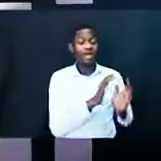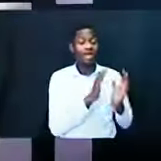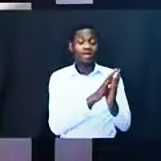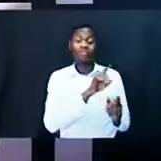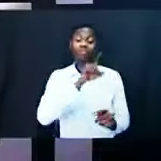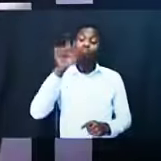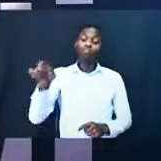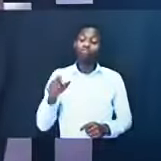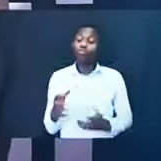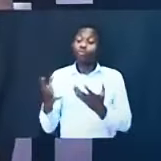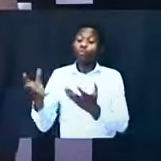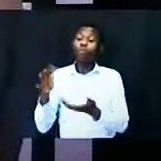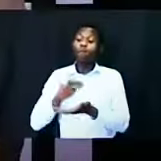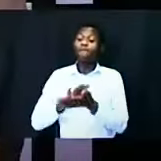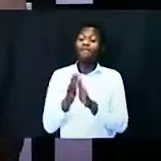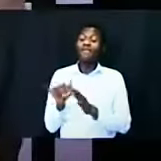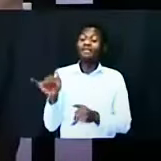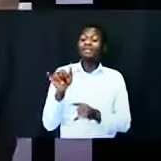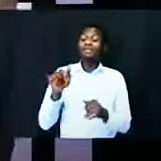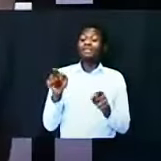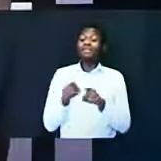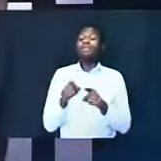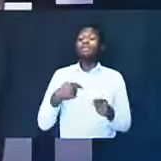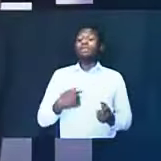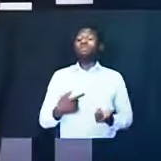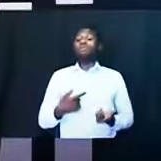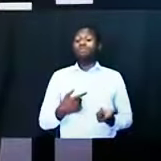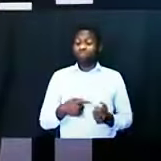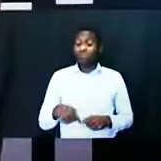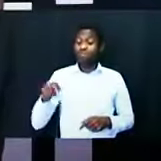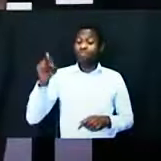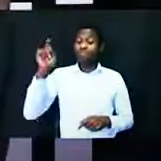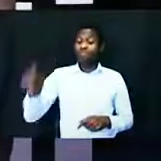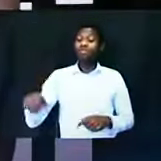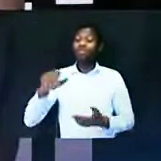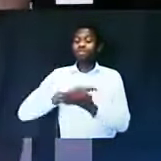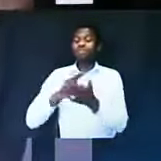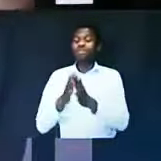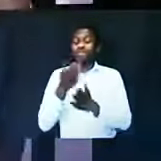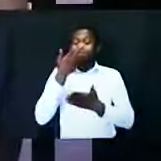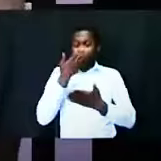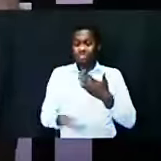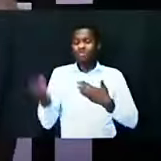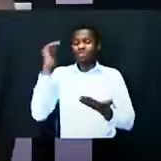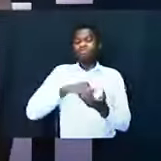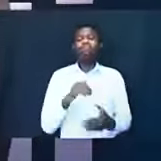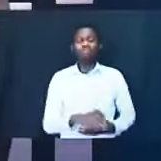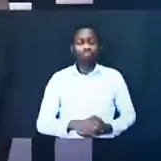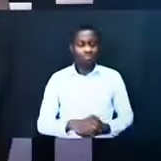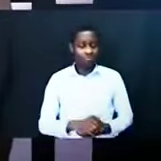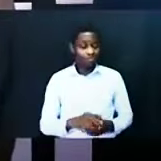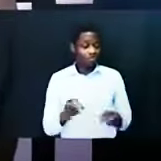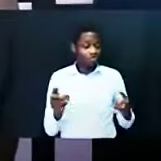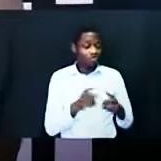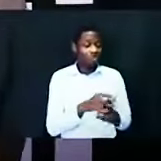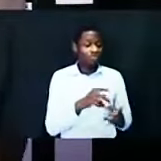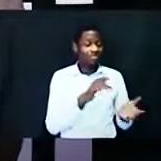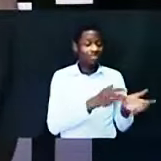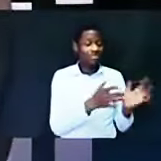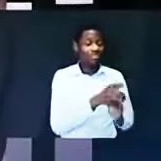you must be born again. He's just trying to tell him the source of that lifestyle.